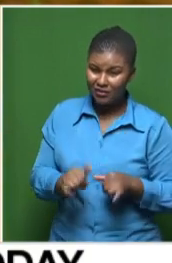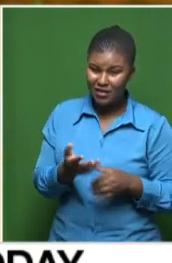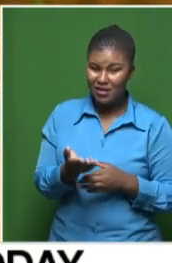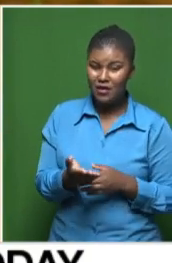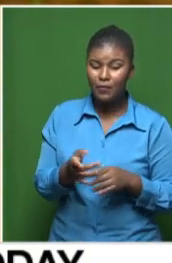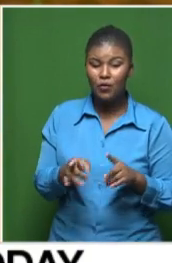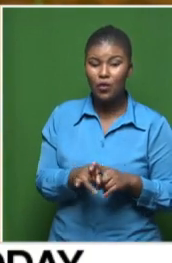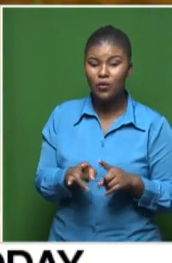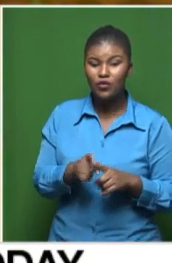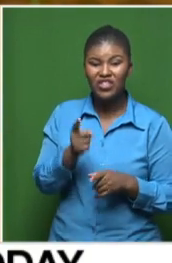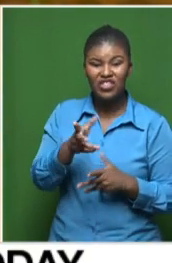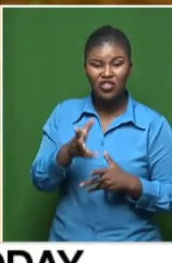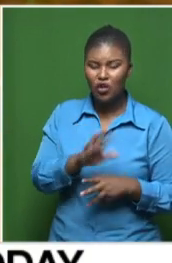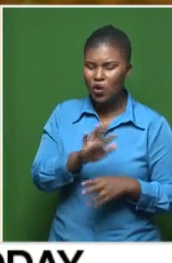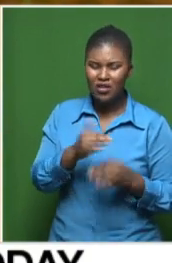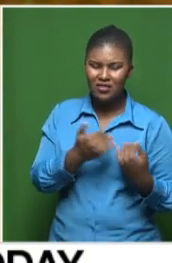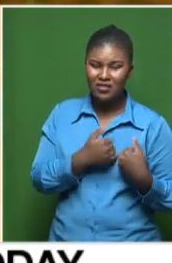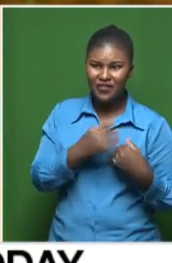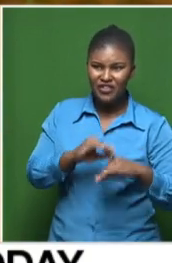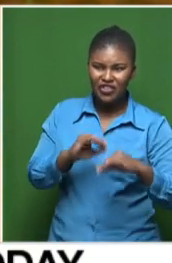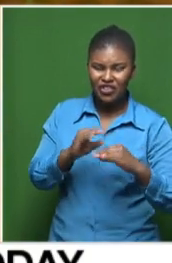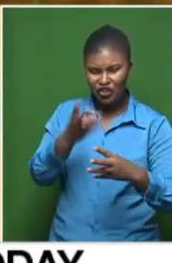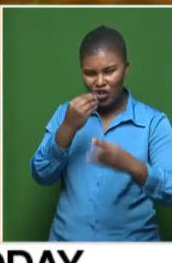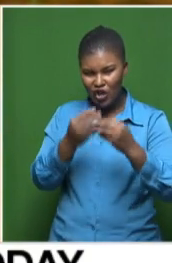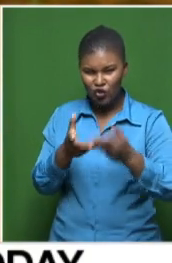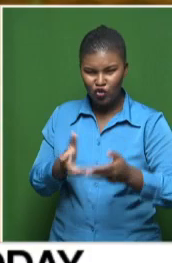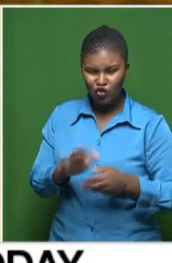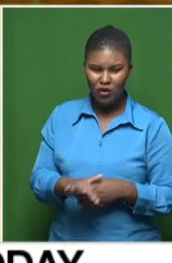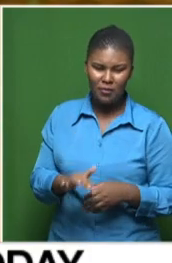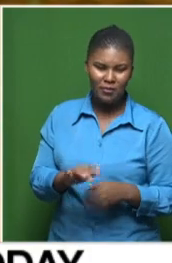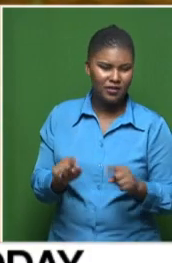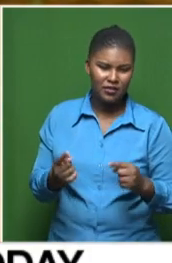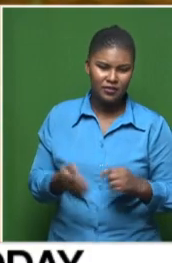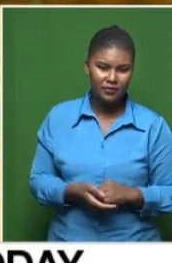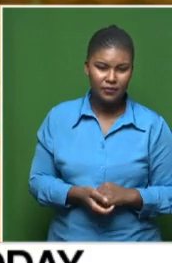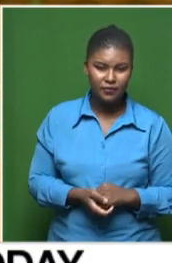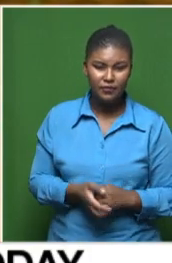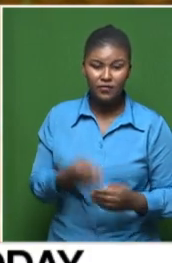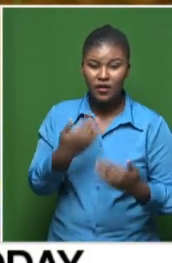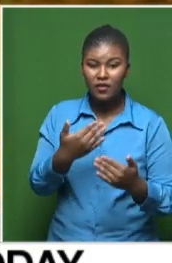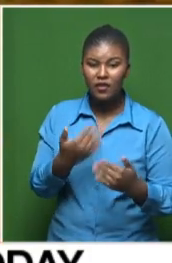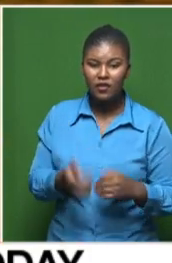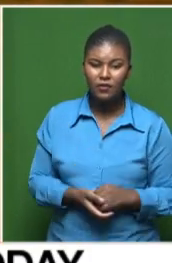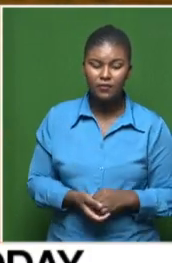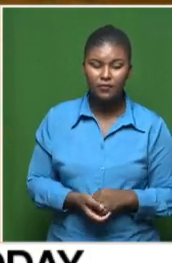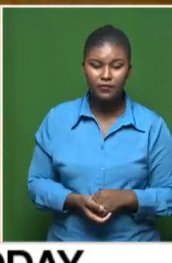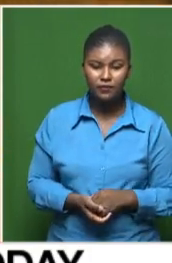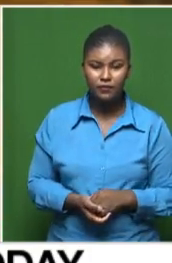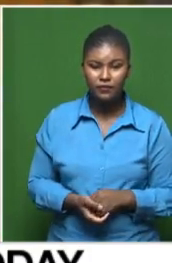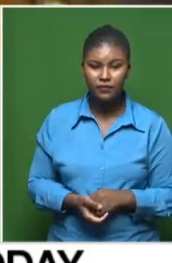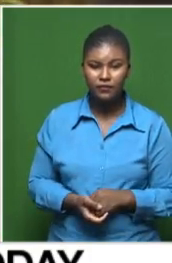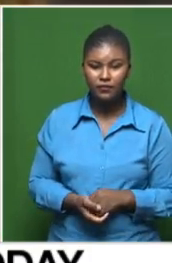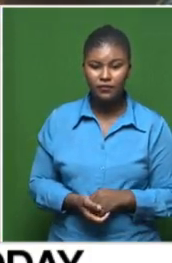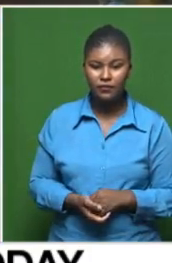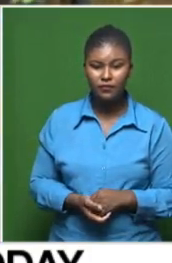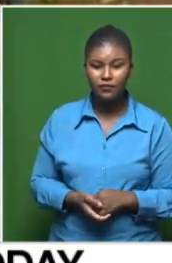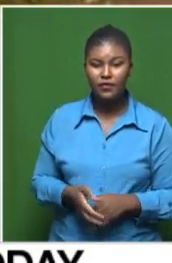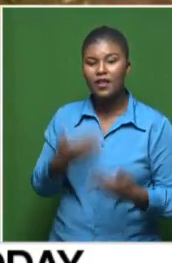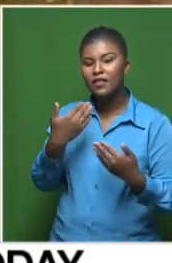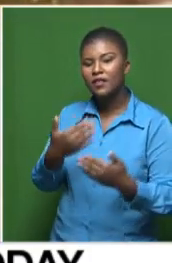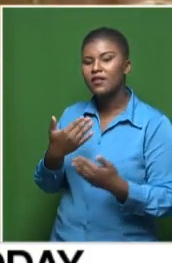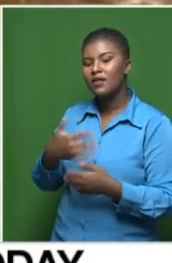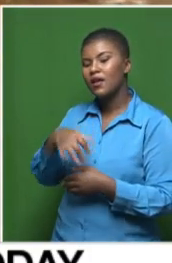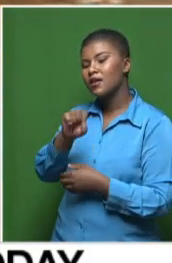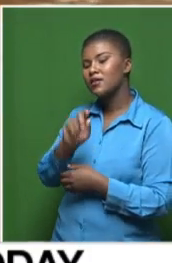the educators to educate in such premises like this. Thank you so much for your time. Thank you so much. Okay, thank you. Yeah, thank you so much, Sakina.